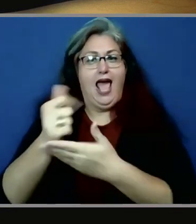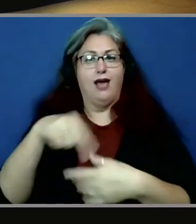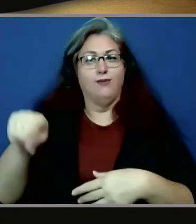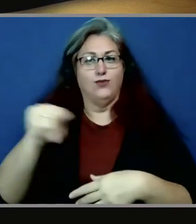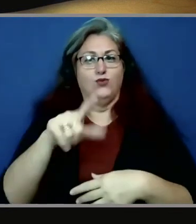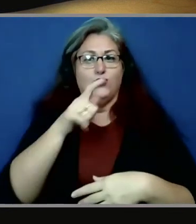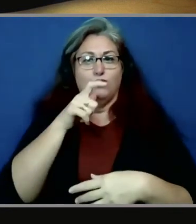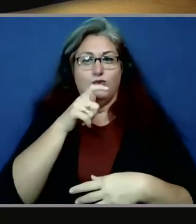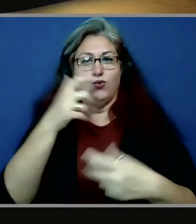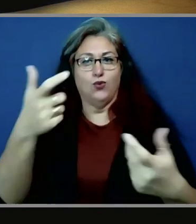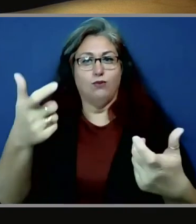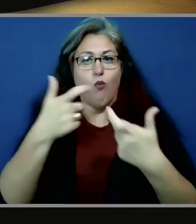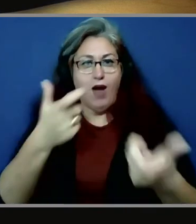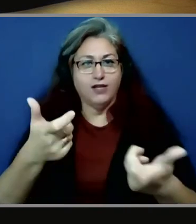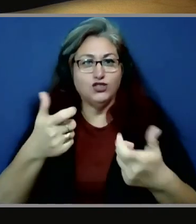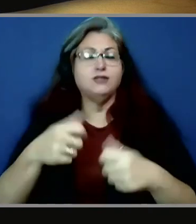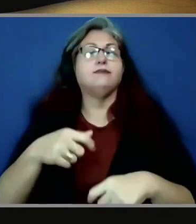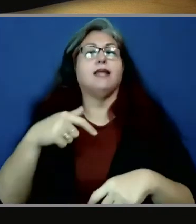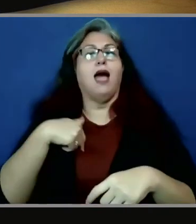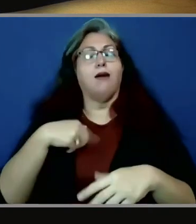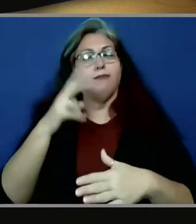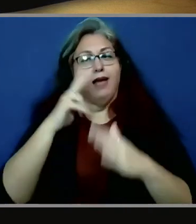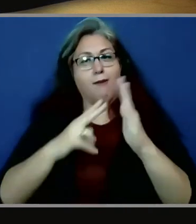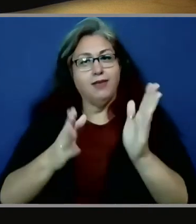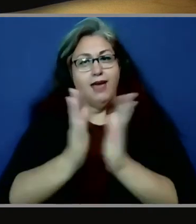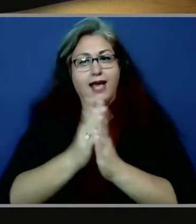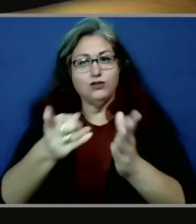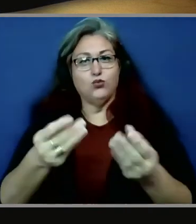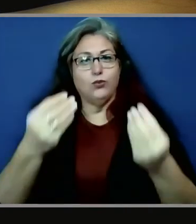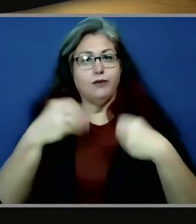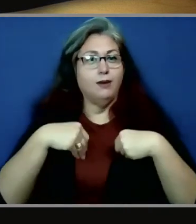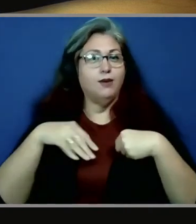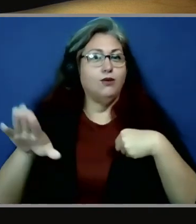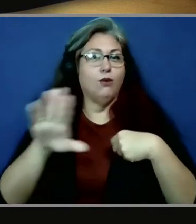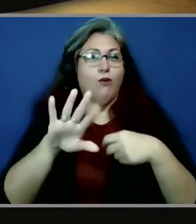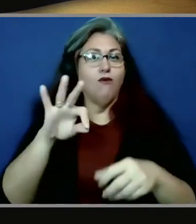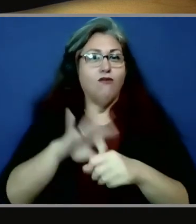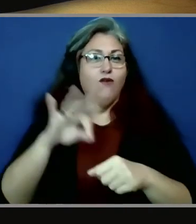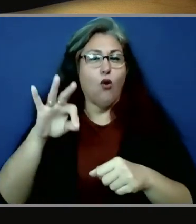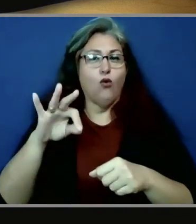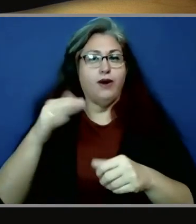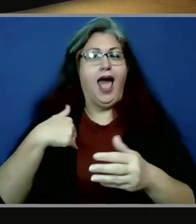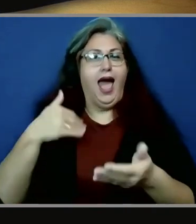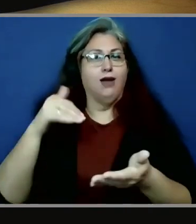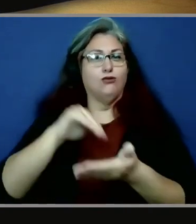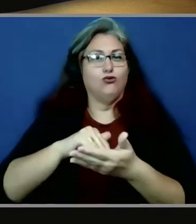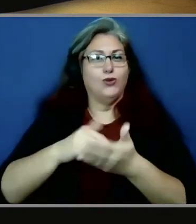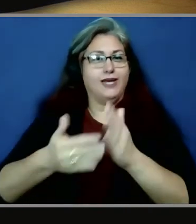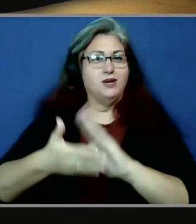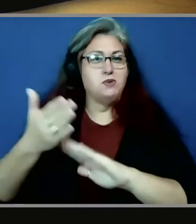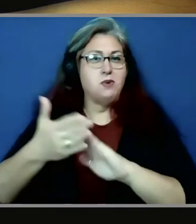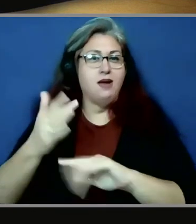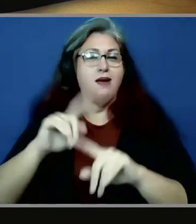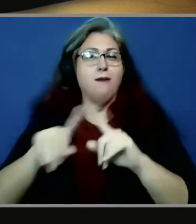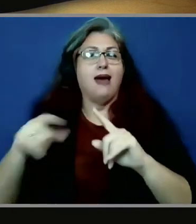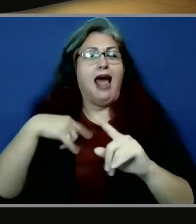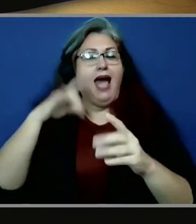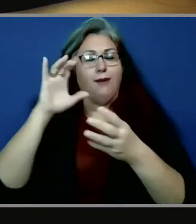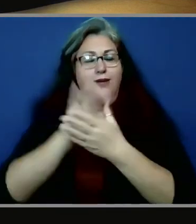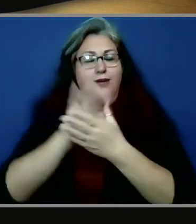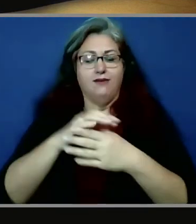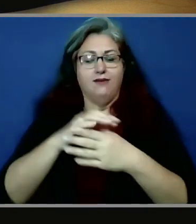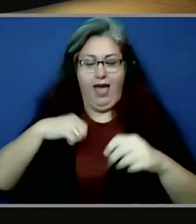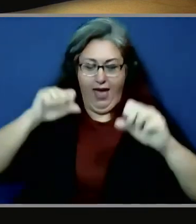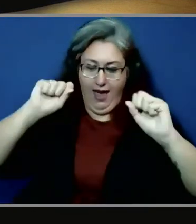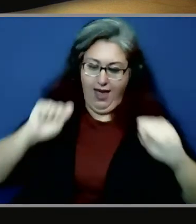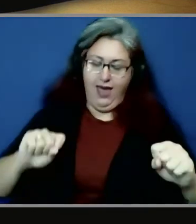watching. I humbly ask for your vote for re-election. I believe that I can stand on